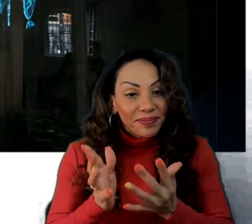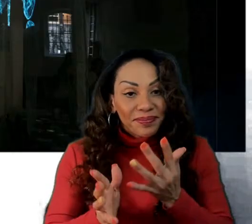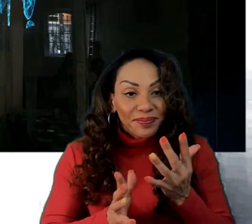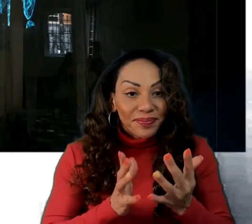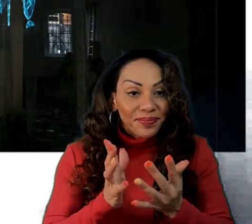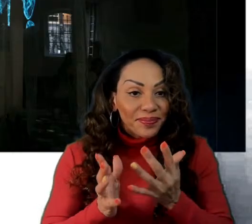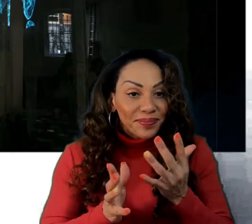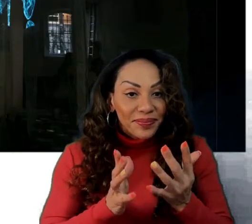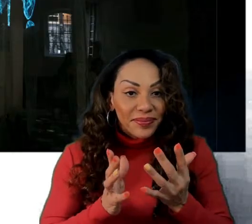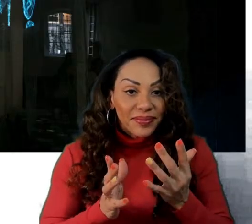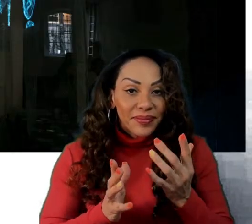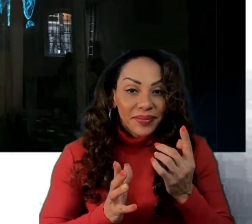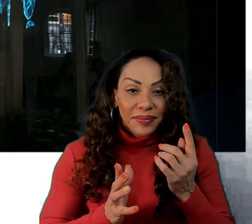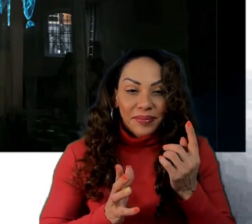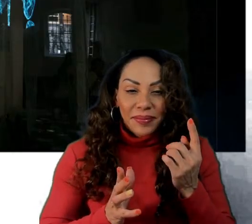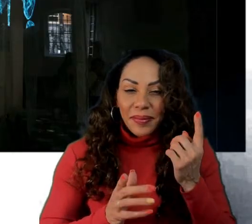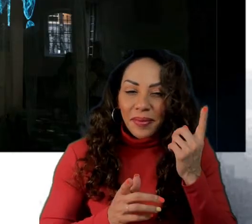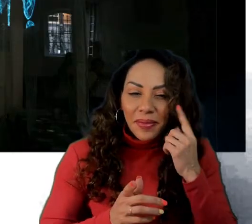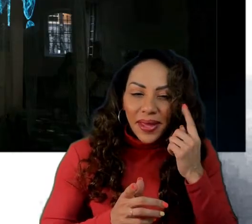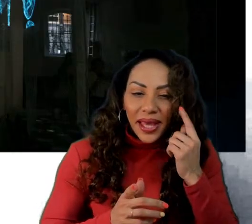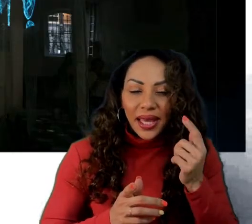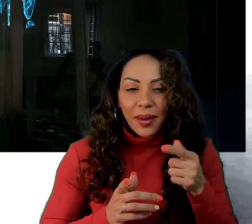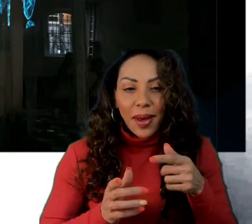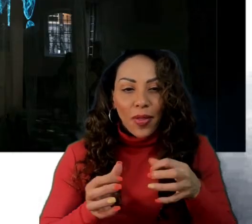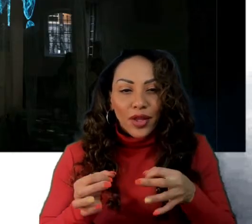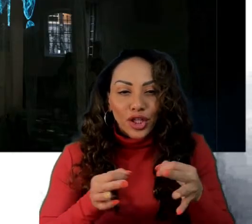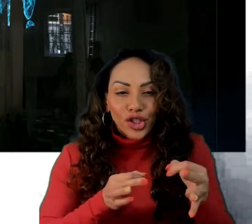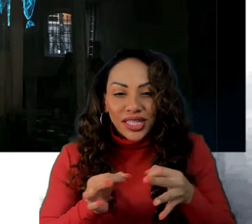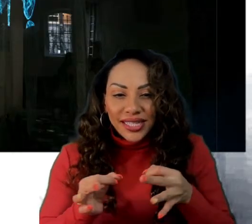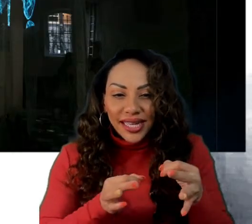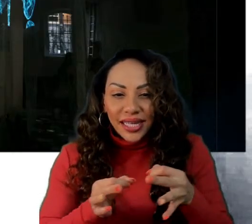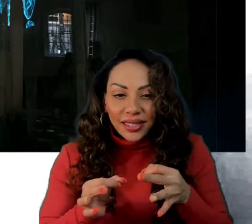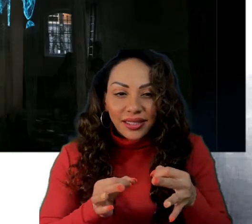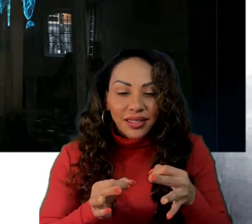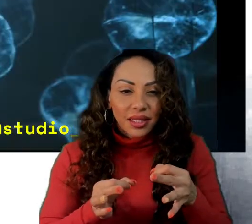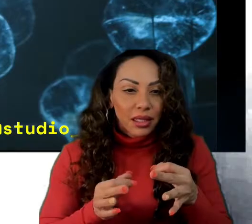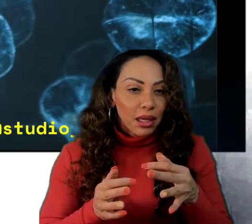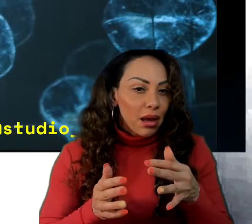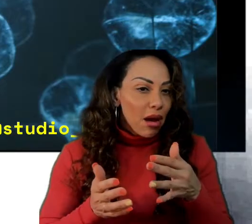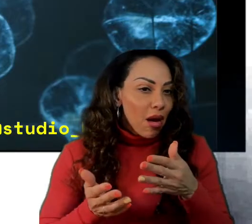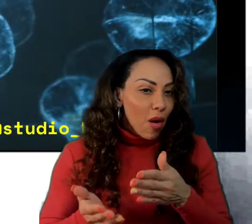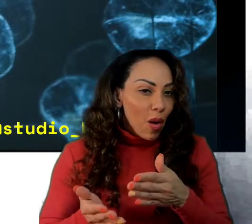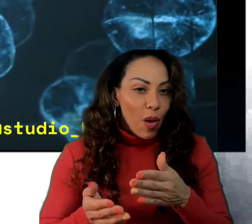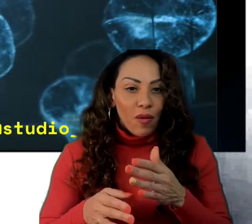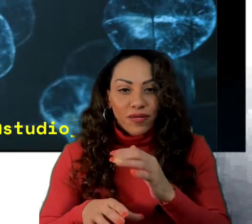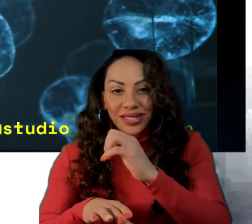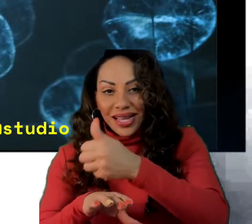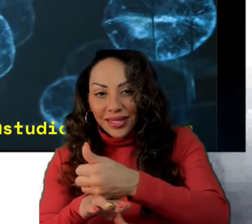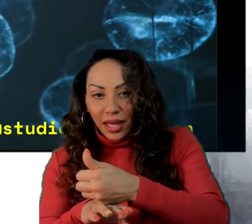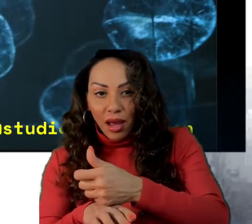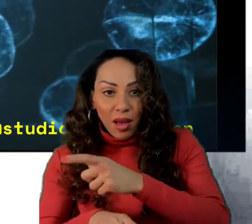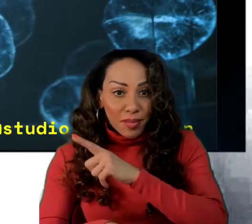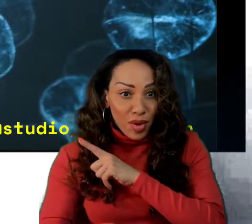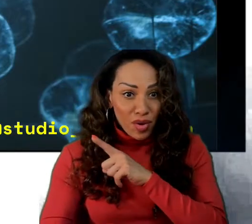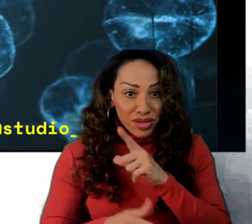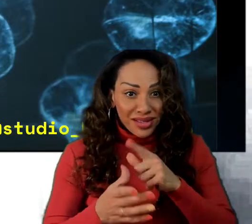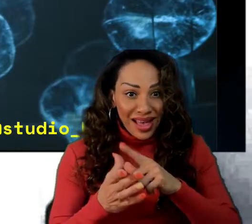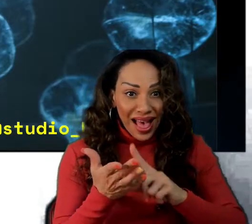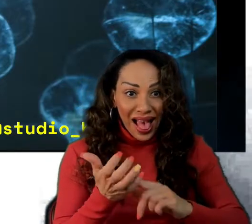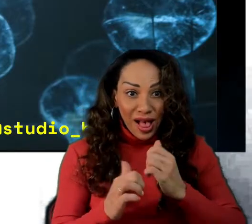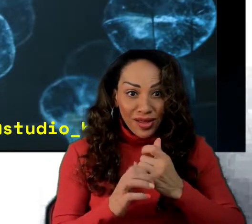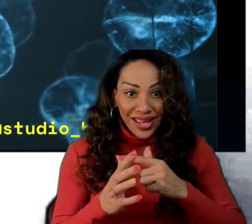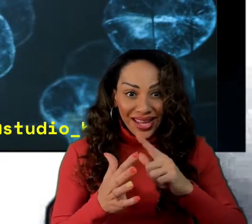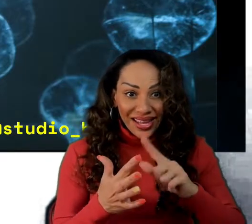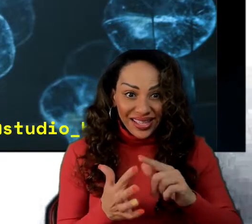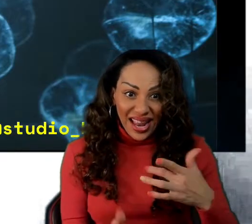complexities in exhibiting a piece like this that involves living algae. And that's it. So